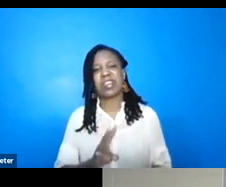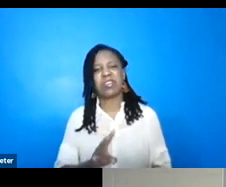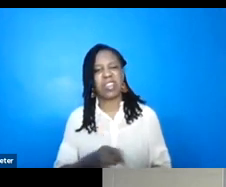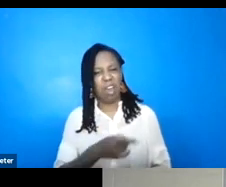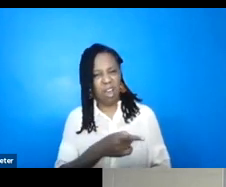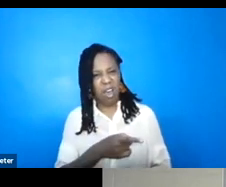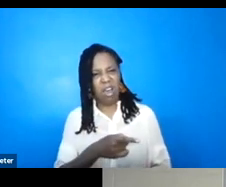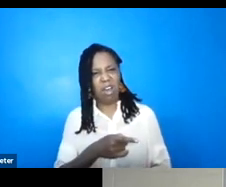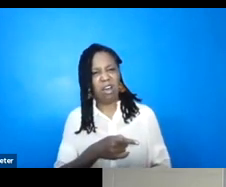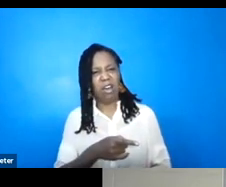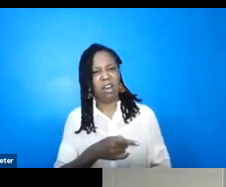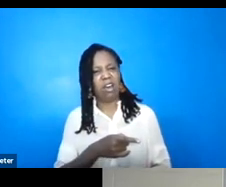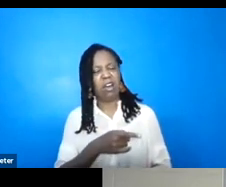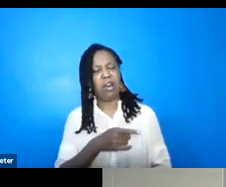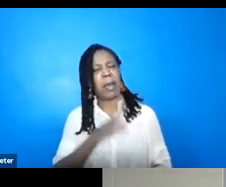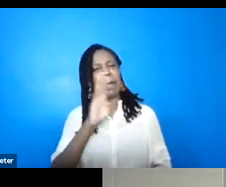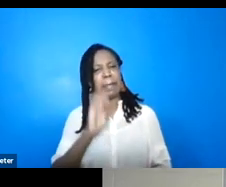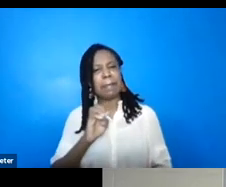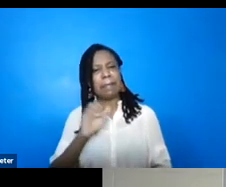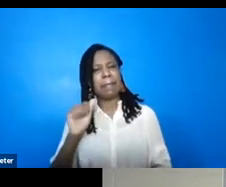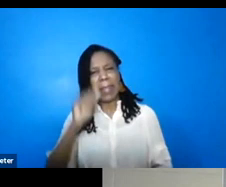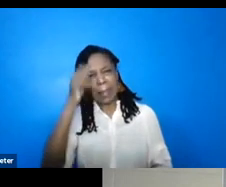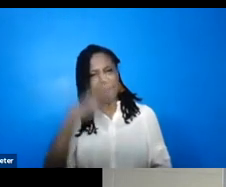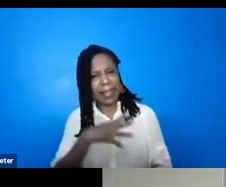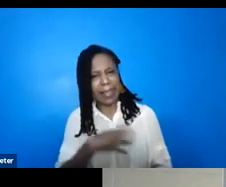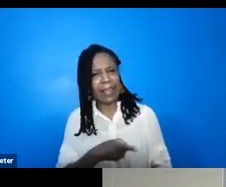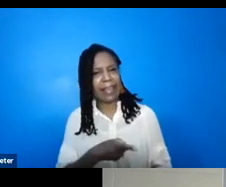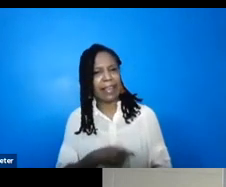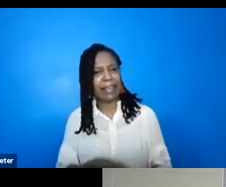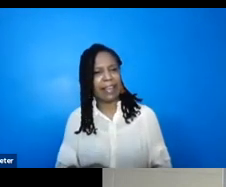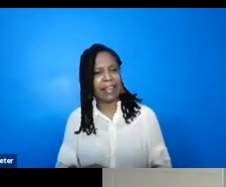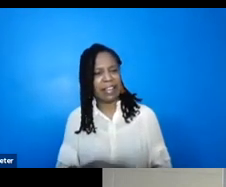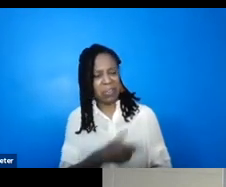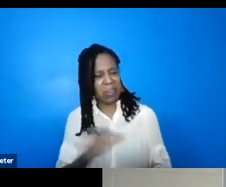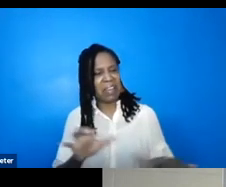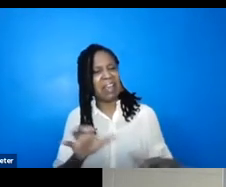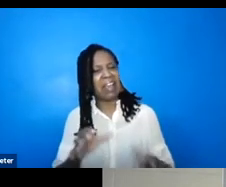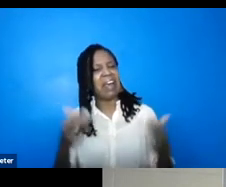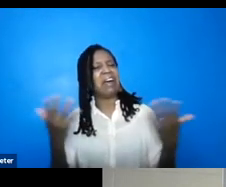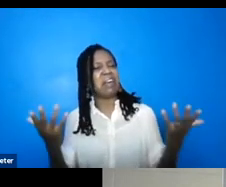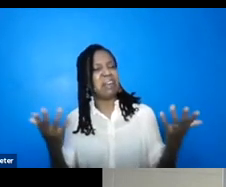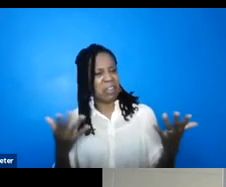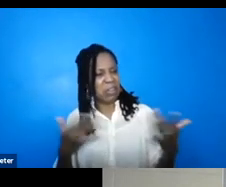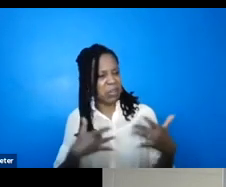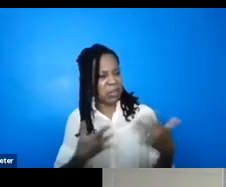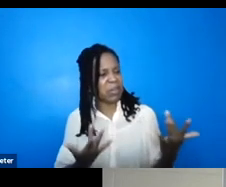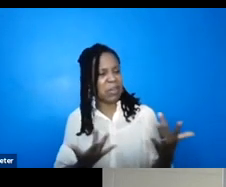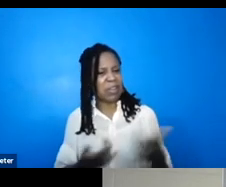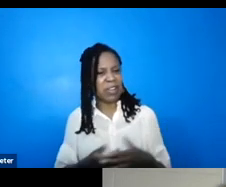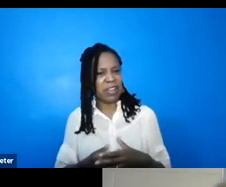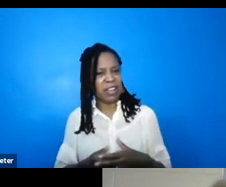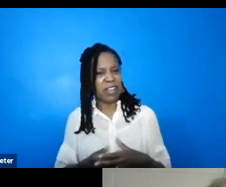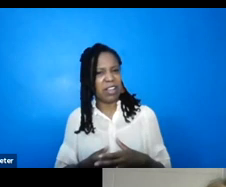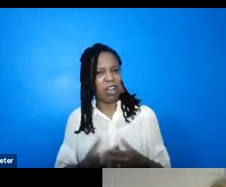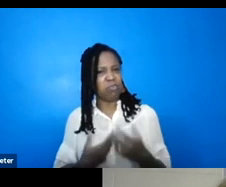this. So it has to be a lot of unlearning for parents to reinforce this way of thinking to help young boys grow up into being healthy young